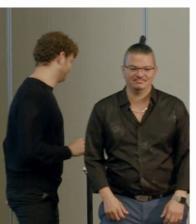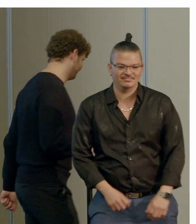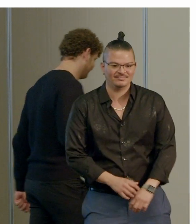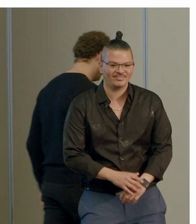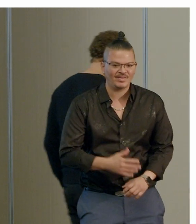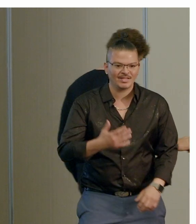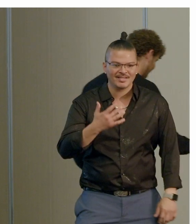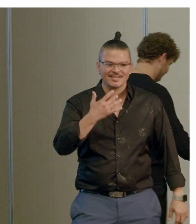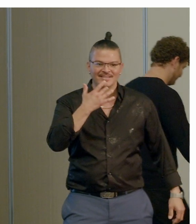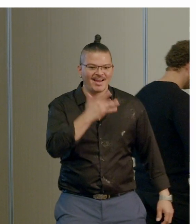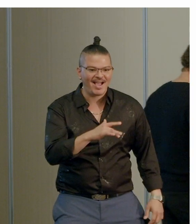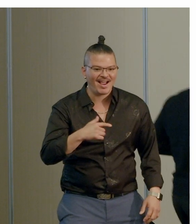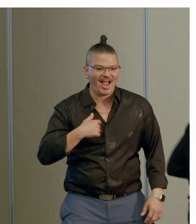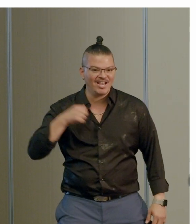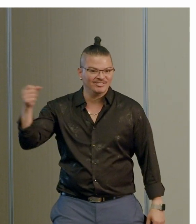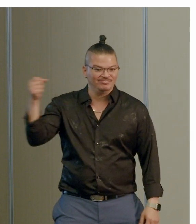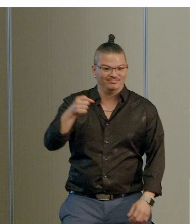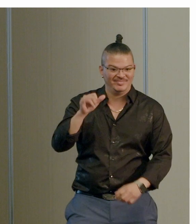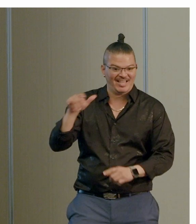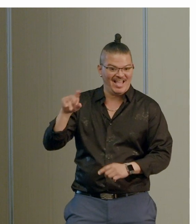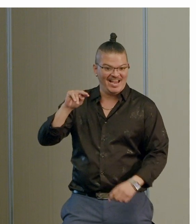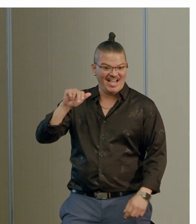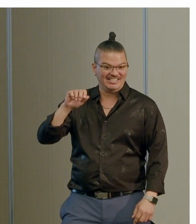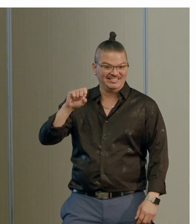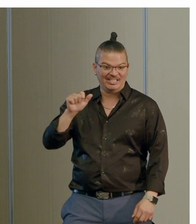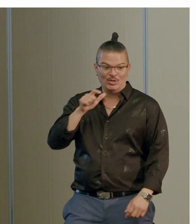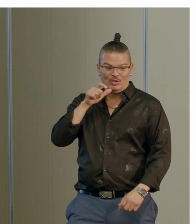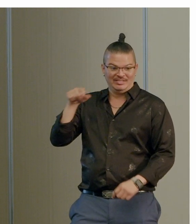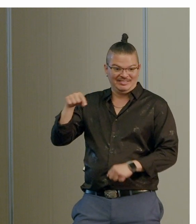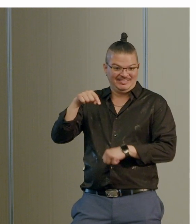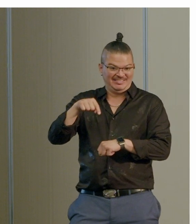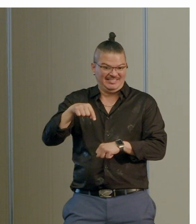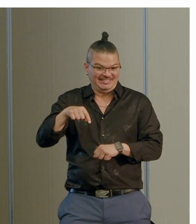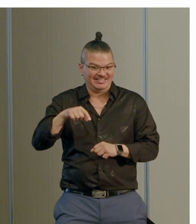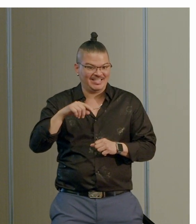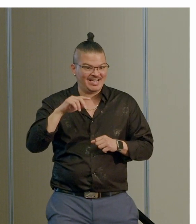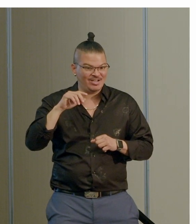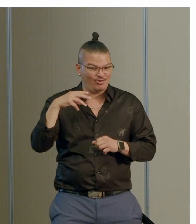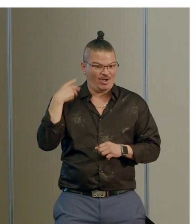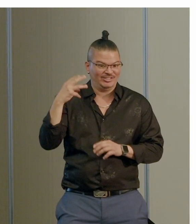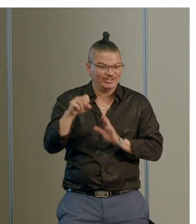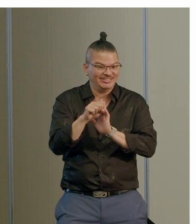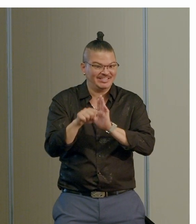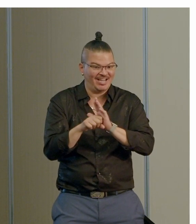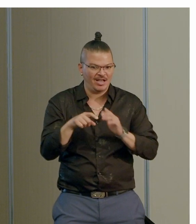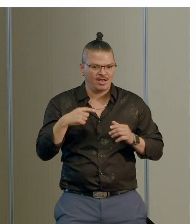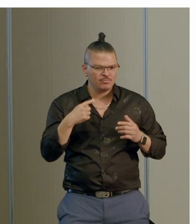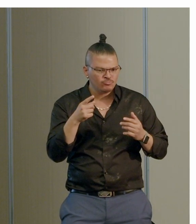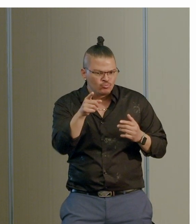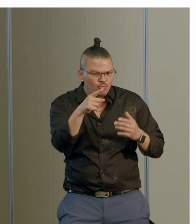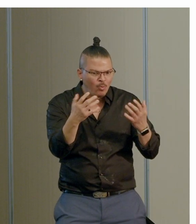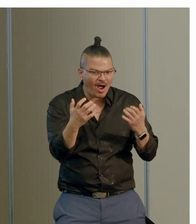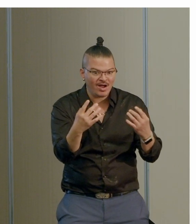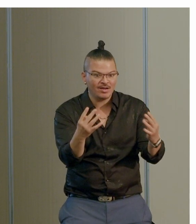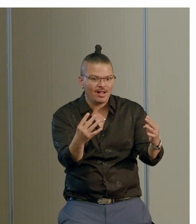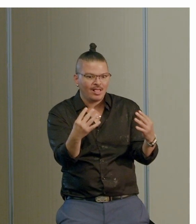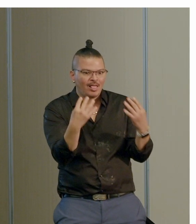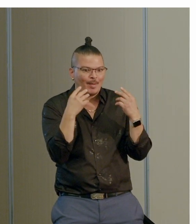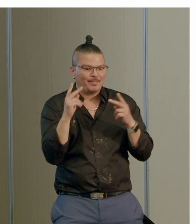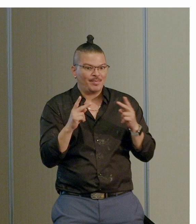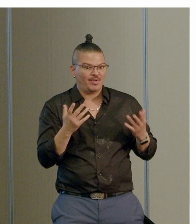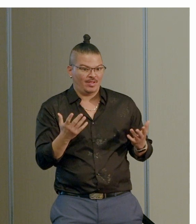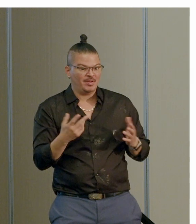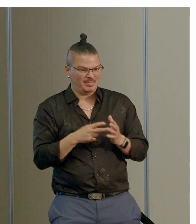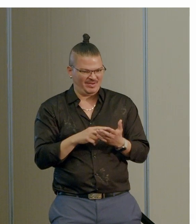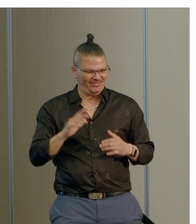get recognized or noticed in your state, get NASA to come visit and meet with your state CIOs.